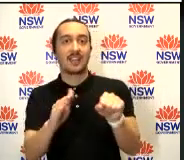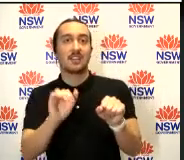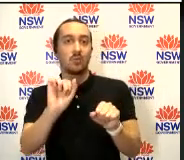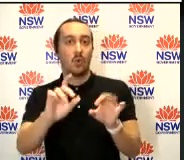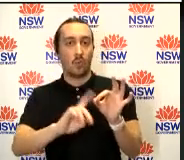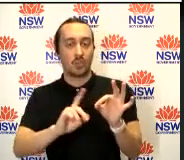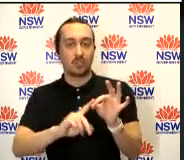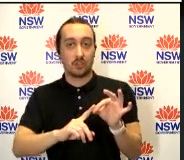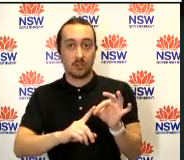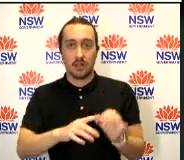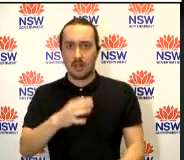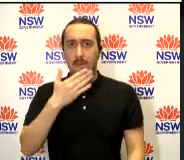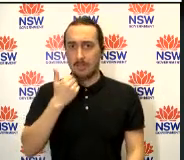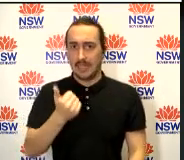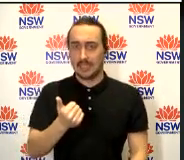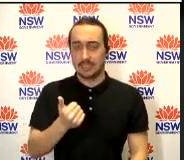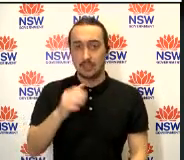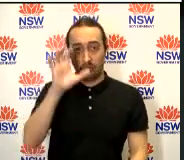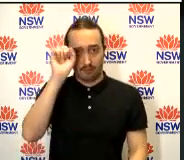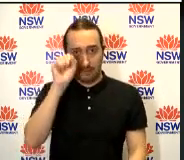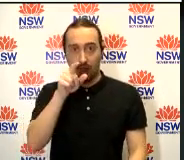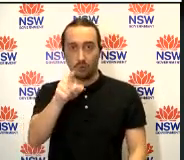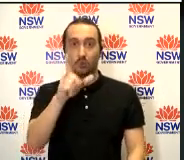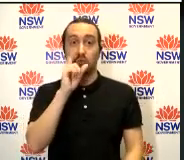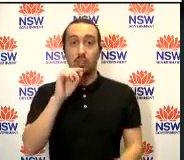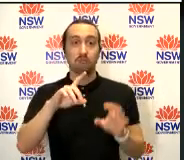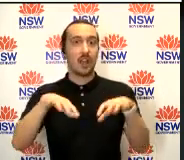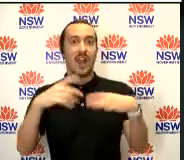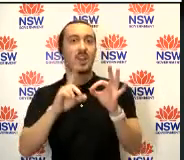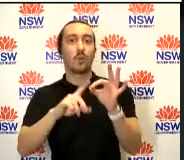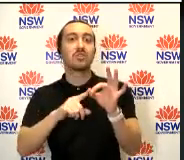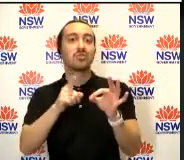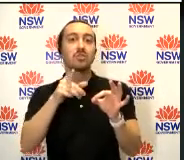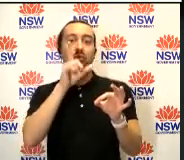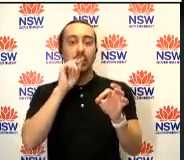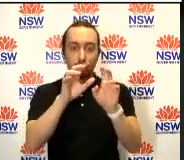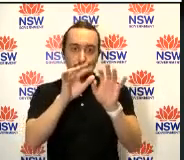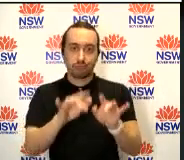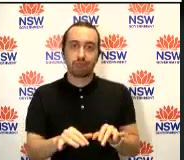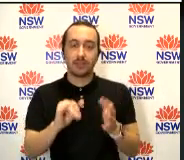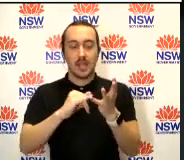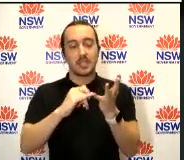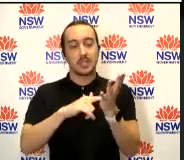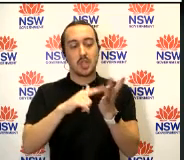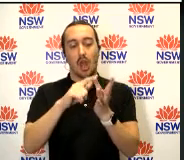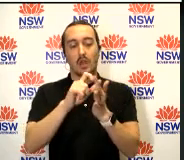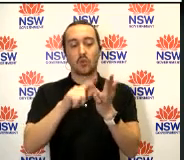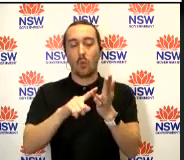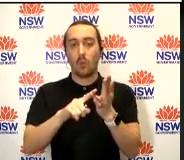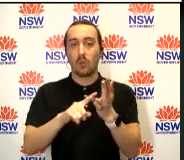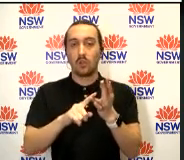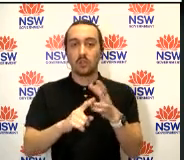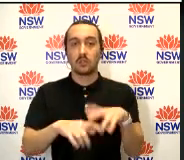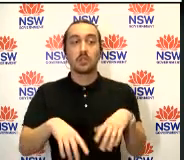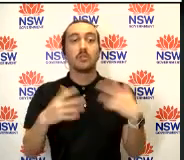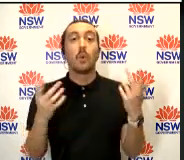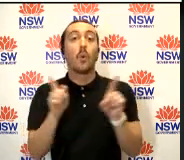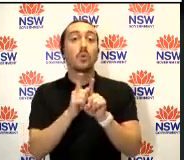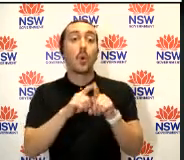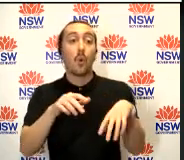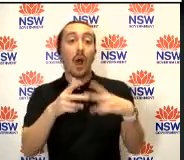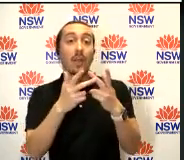you to type your questions into Slido on your screen. You'll also be able to like other people's questions that are posted